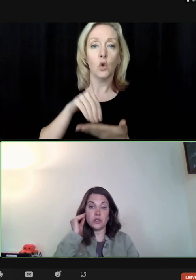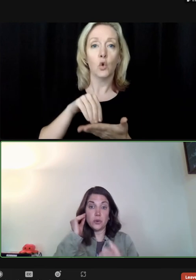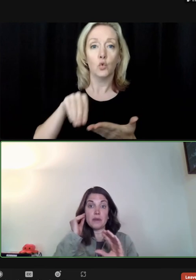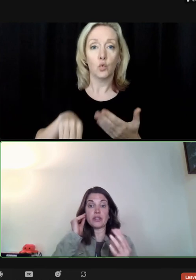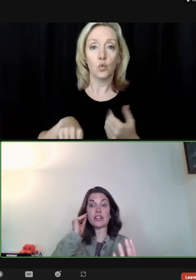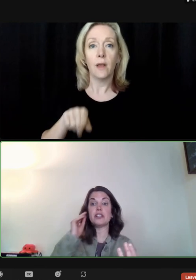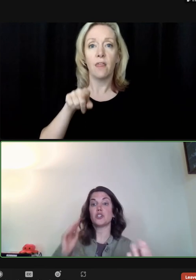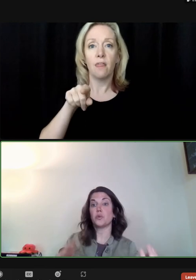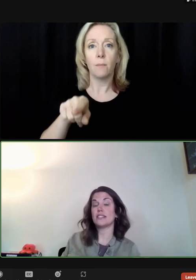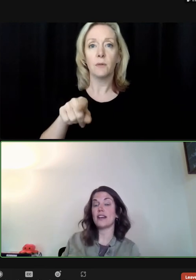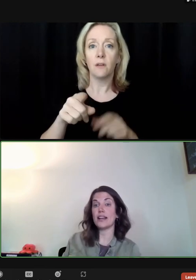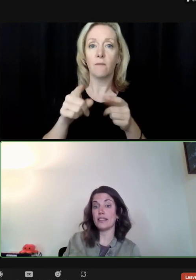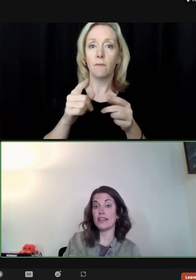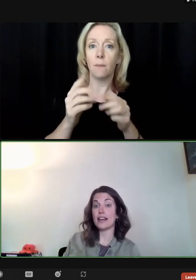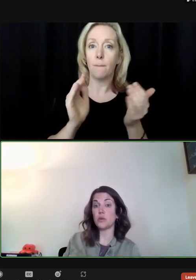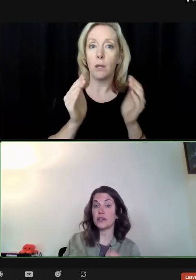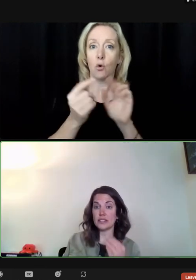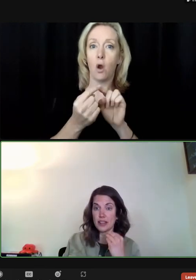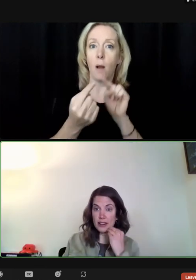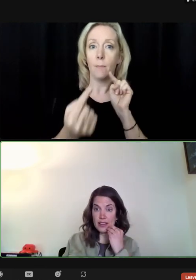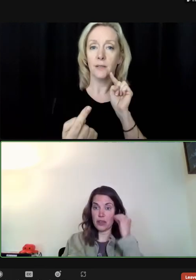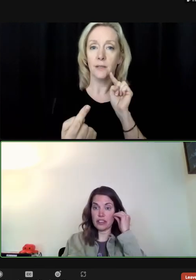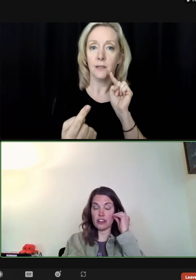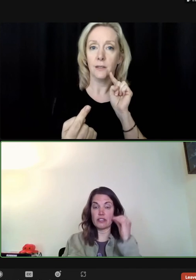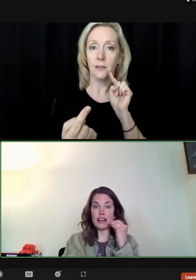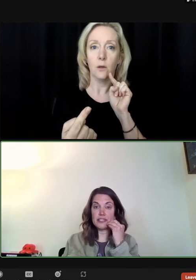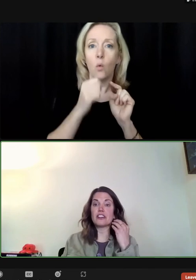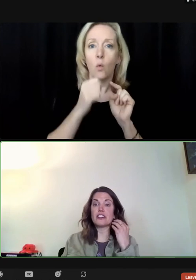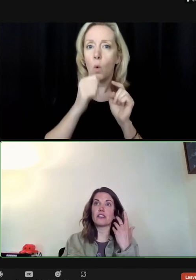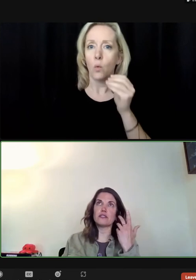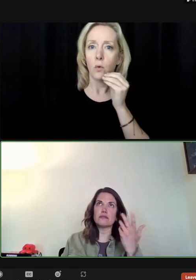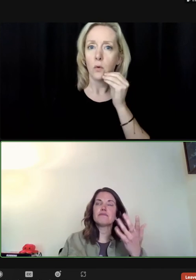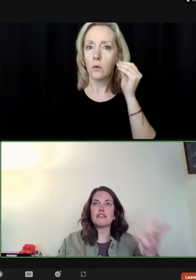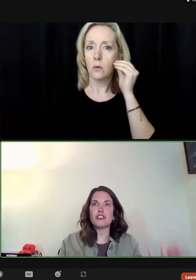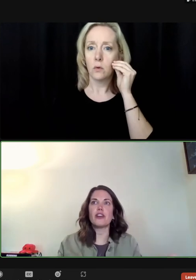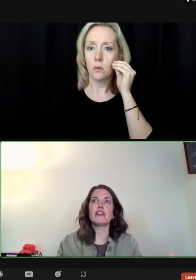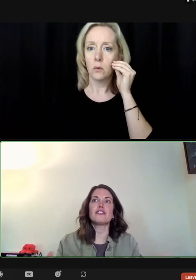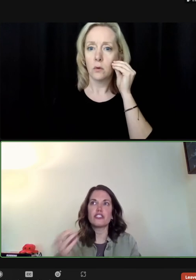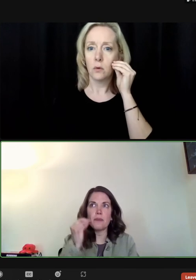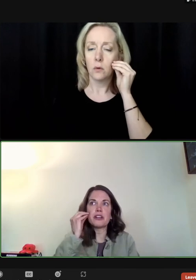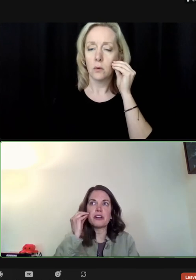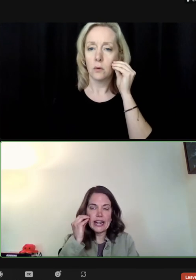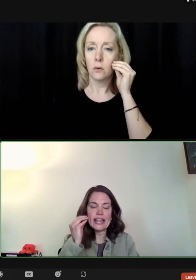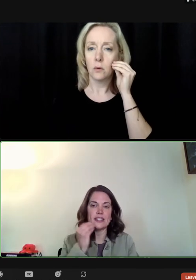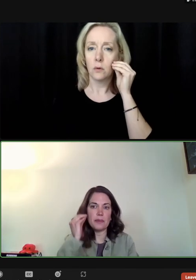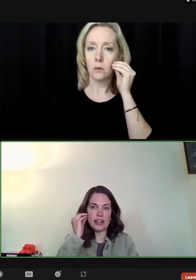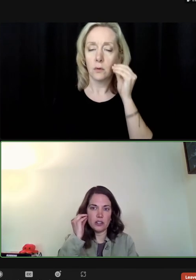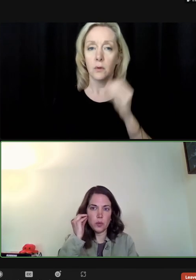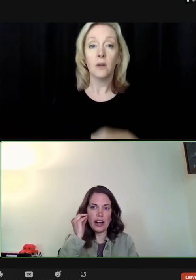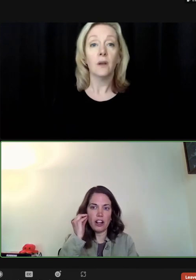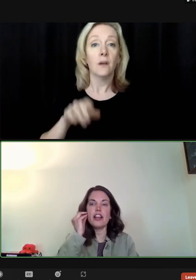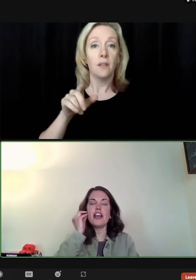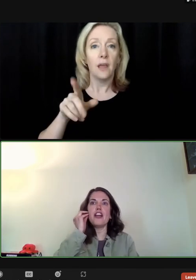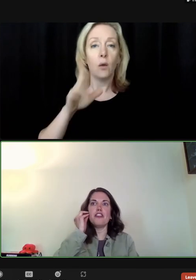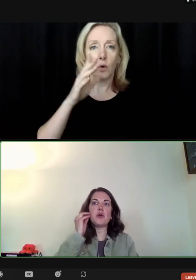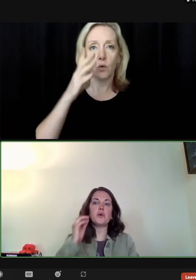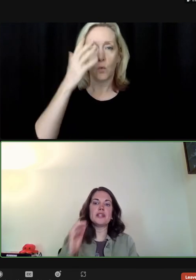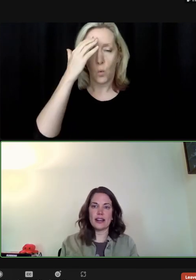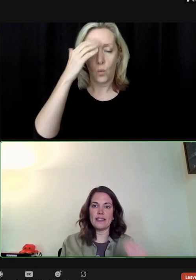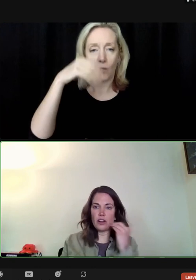is doing that mirror image would sign that. They wouldn't sign that with their left. If they're dominant, right hand dominant as